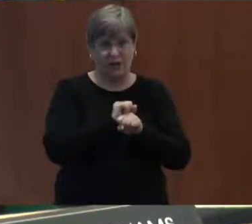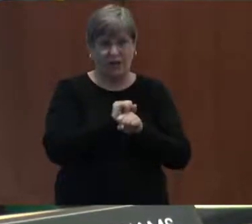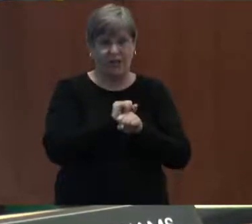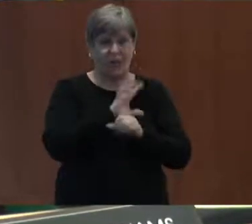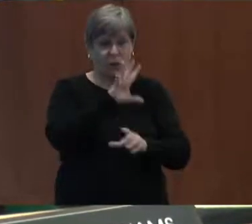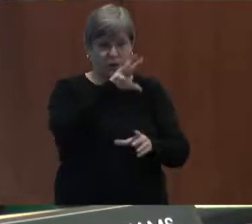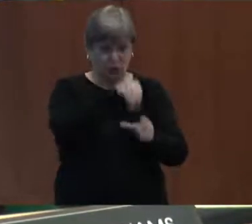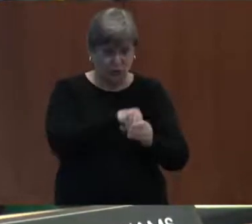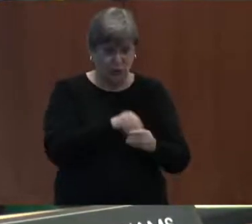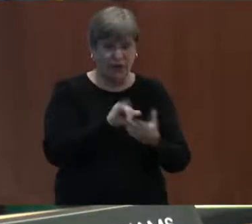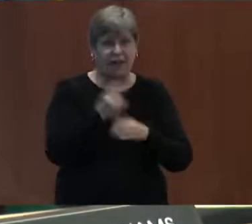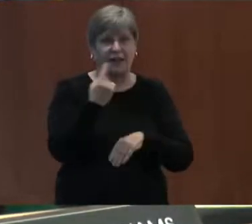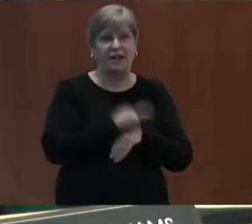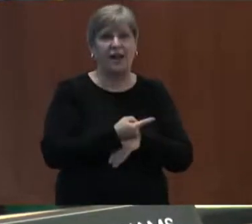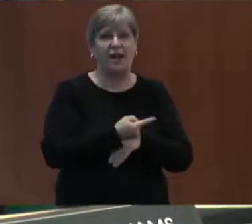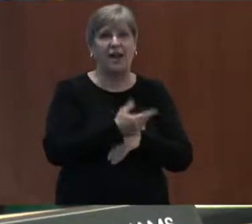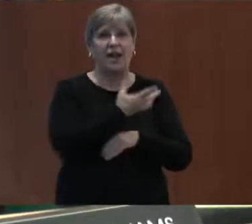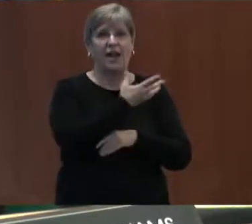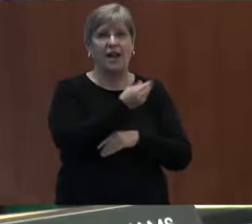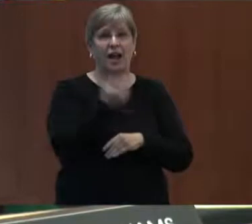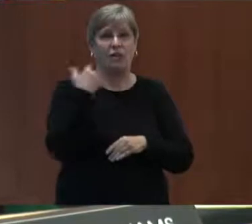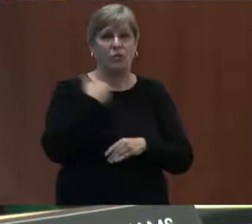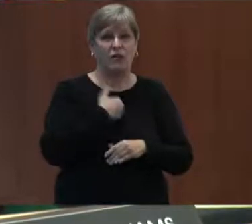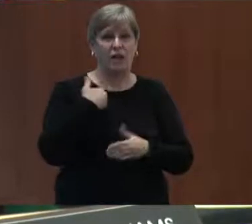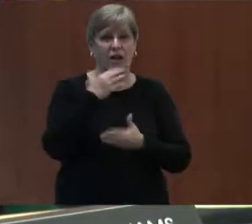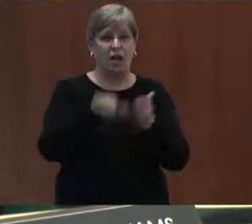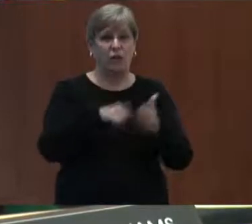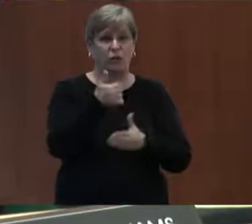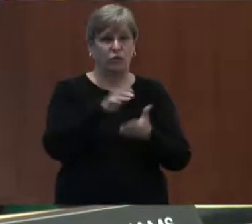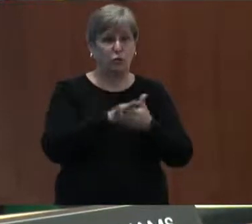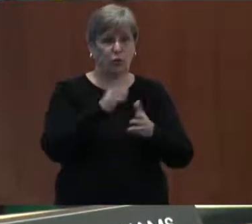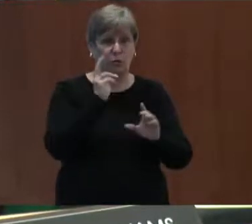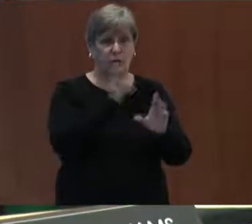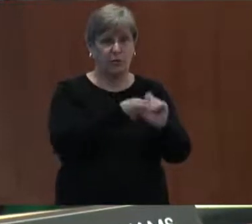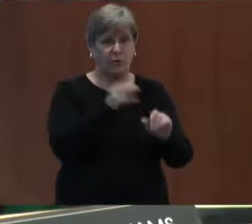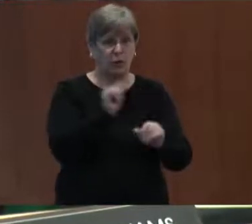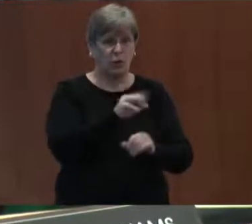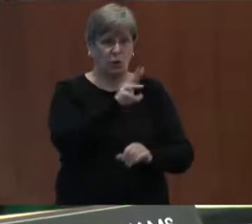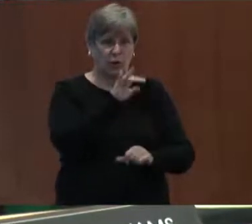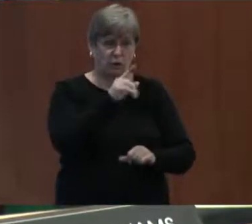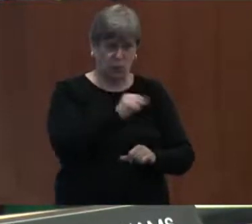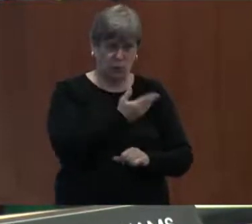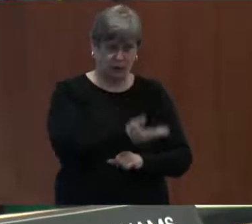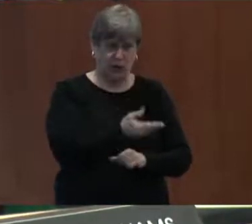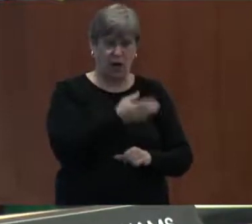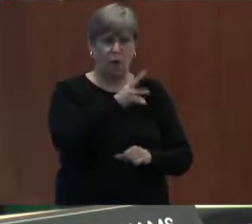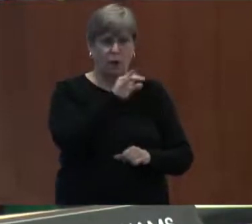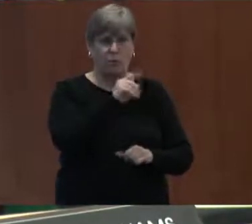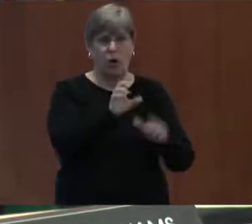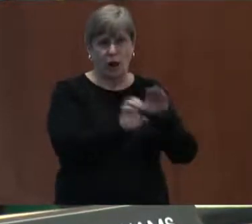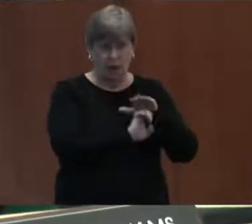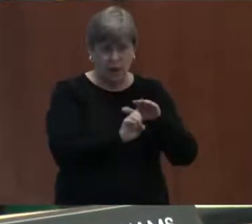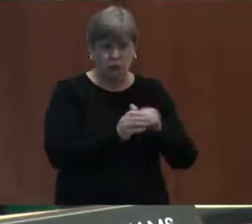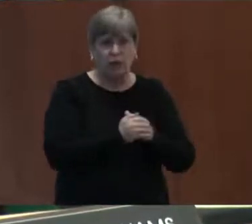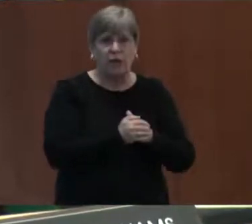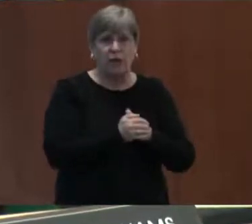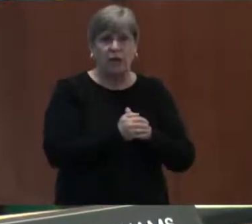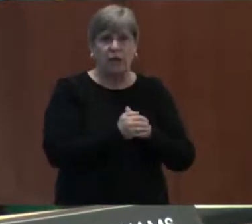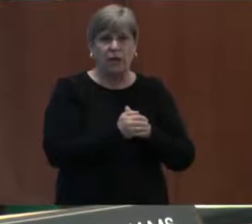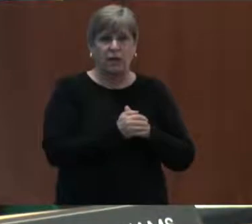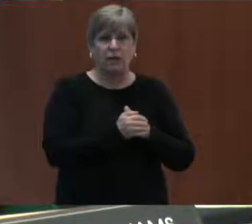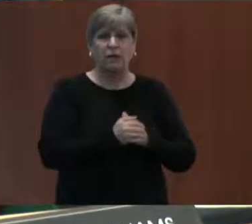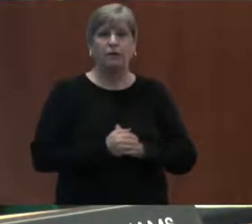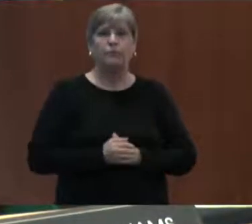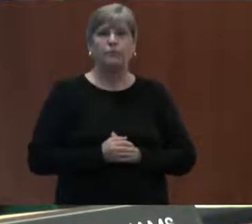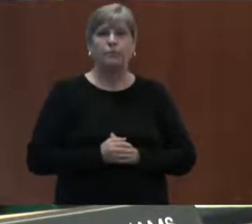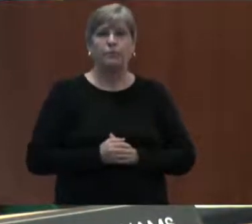went into that day. And we had some other schools that participated. I know Williamsport was there, Williamsport Elementary. Their